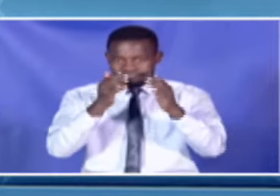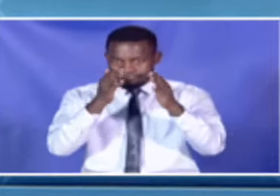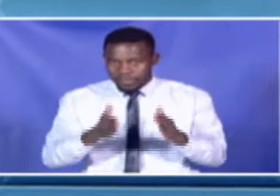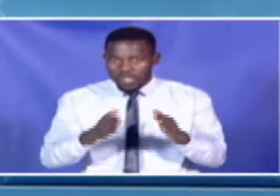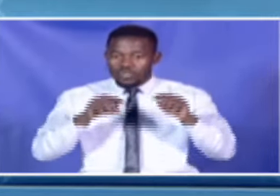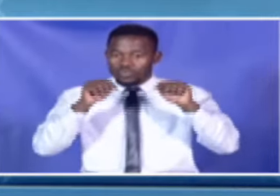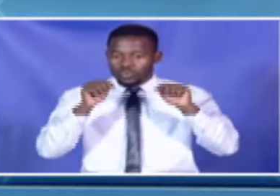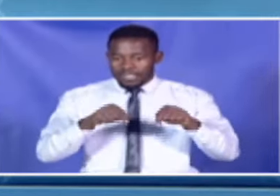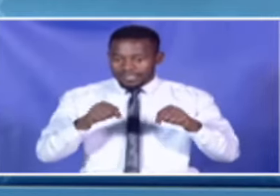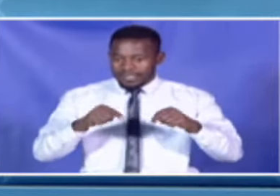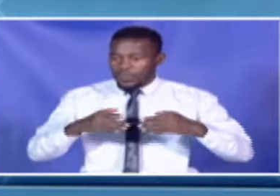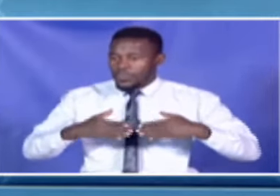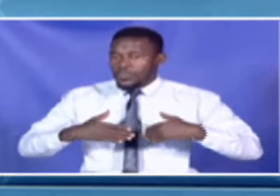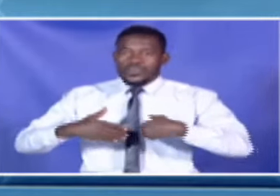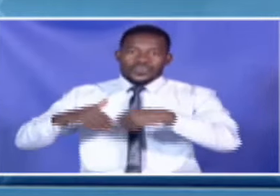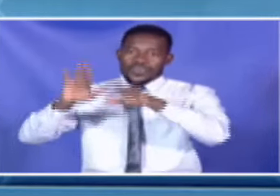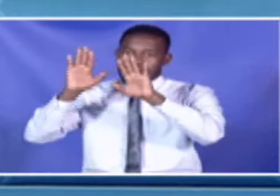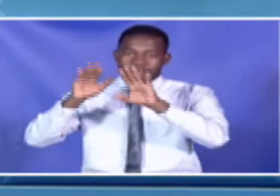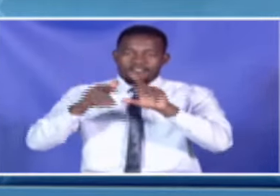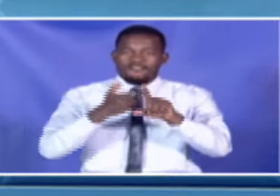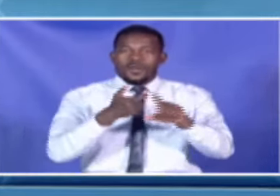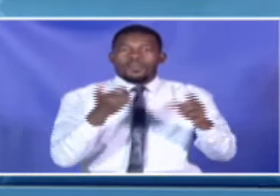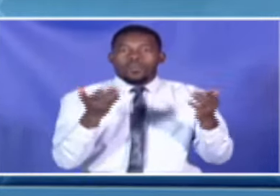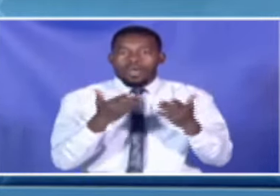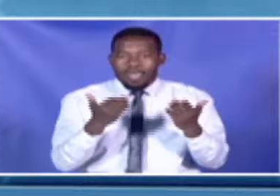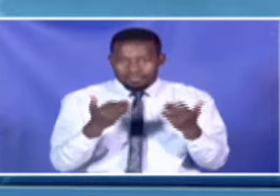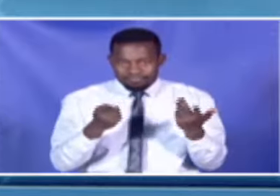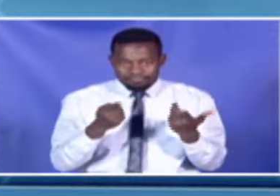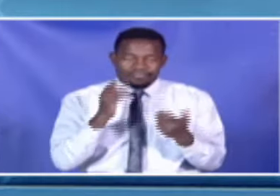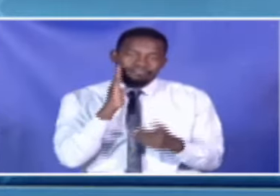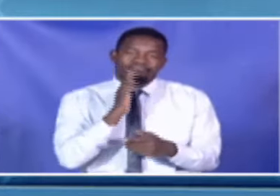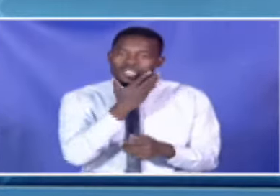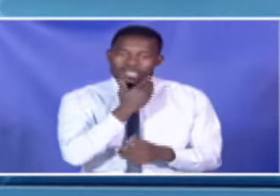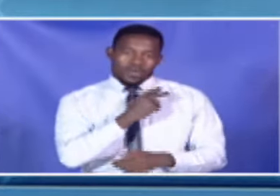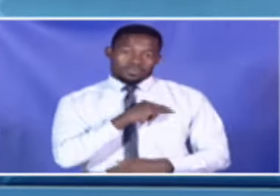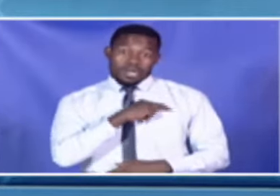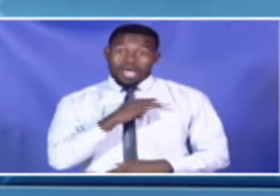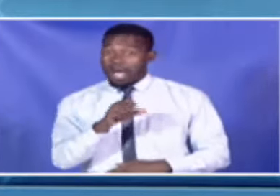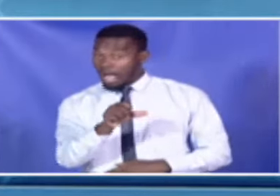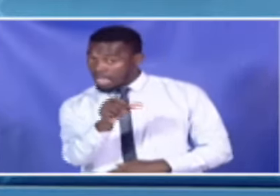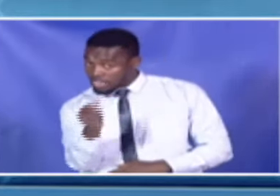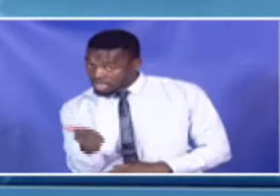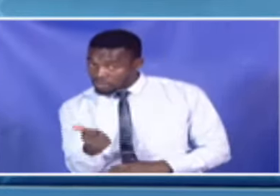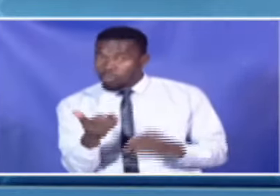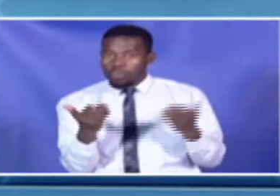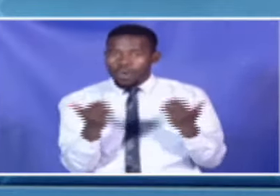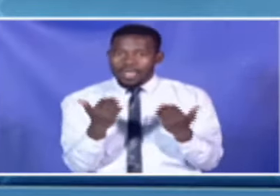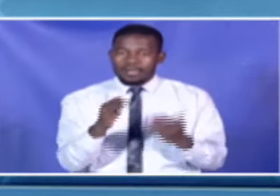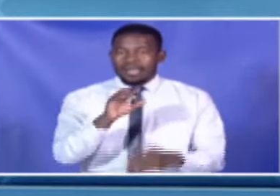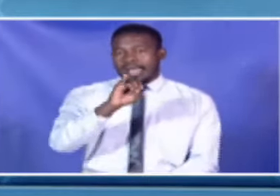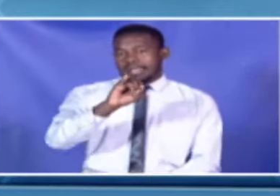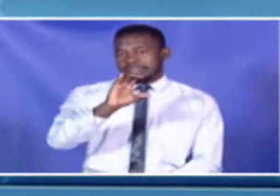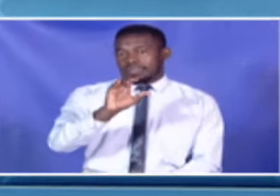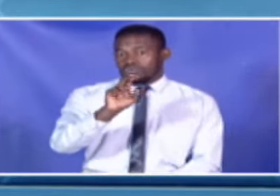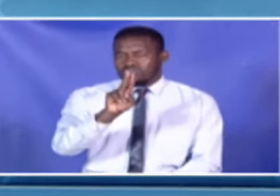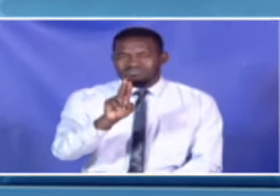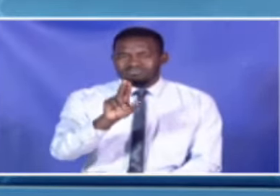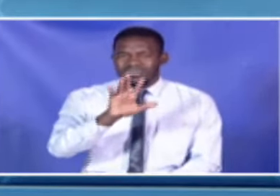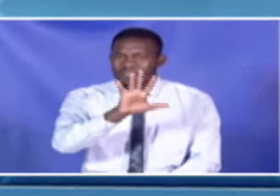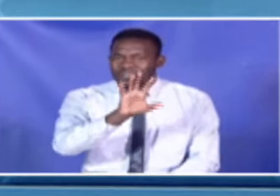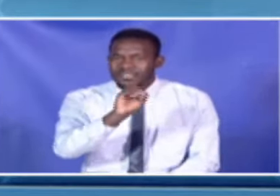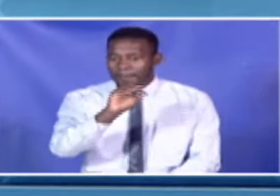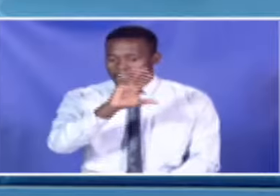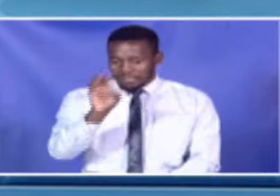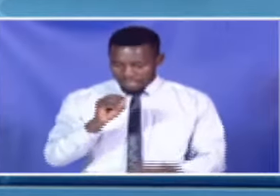Kenyatta National Hospital, but eight others are still admitted at the intensive care unit with over 50% burns. And as